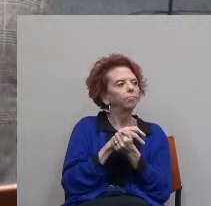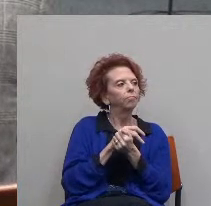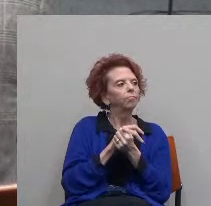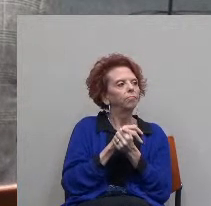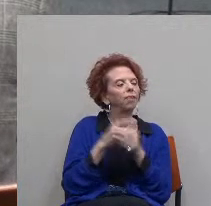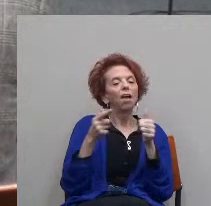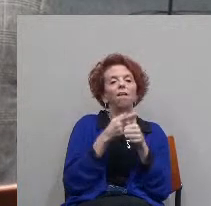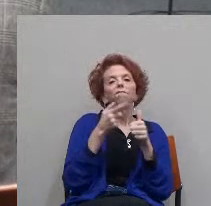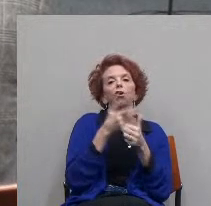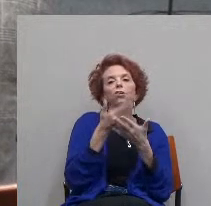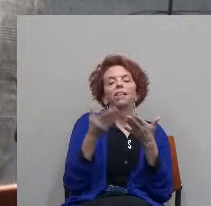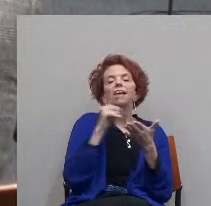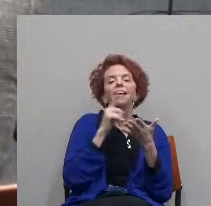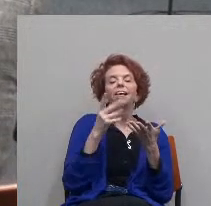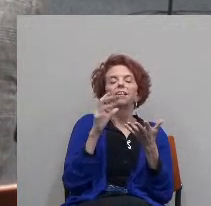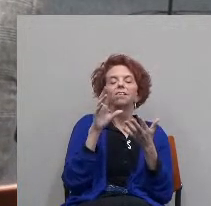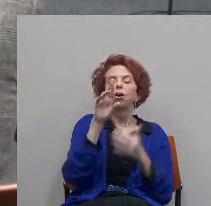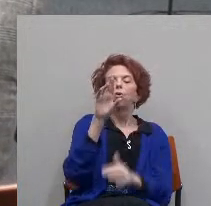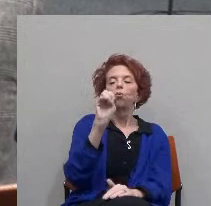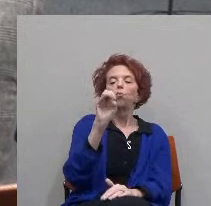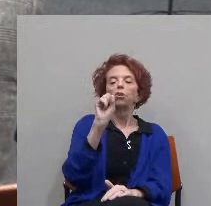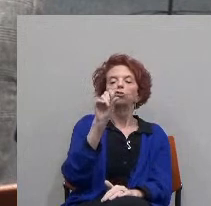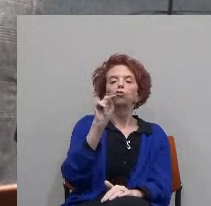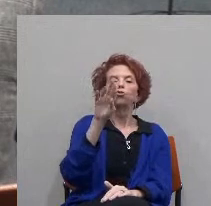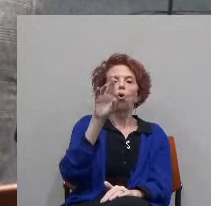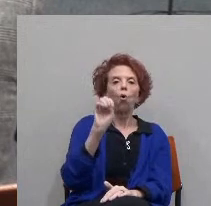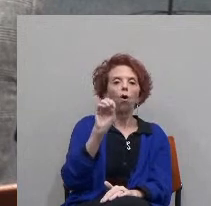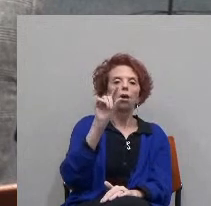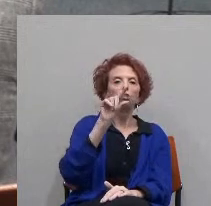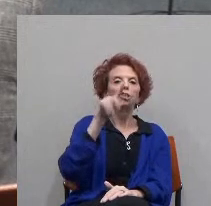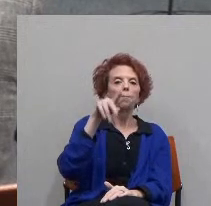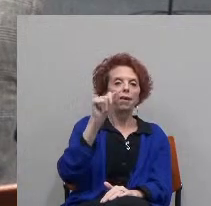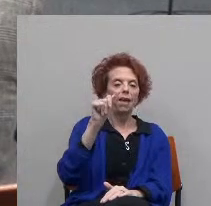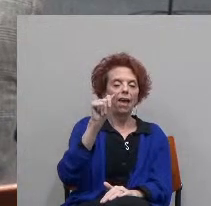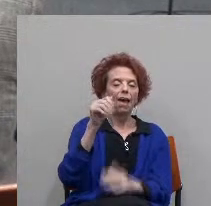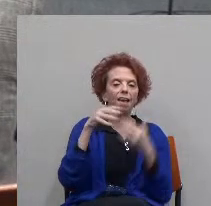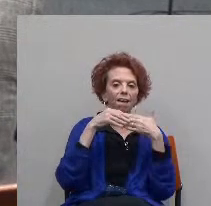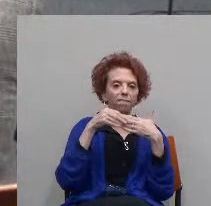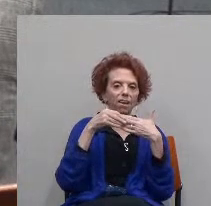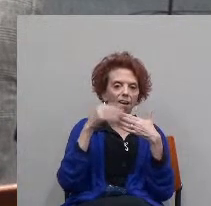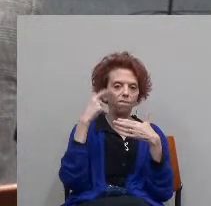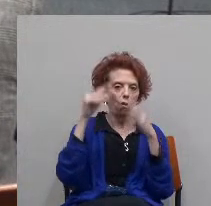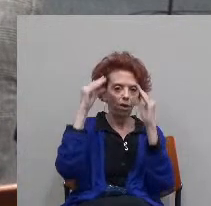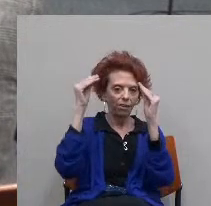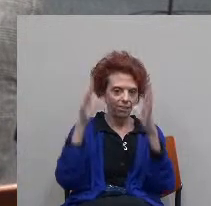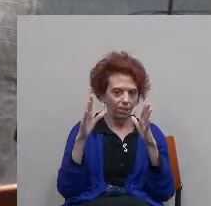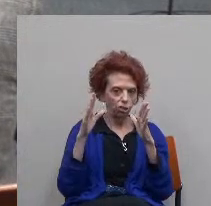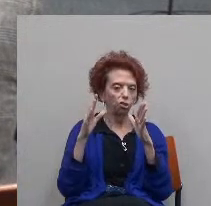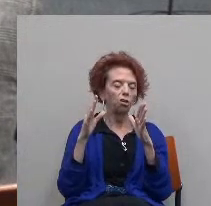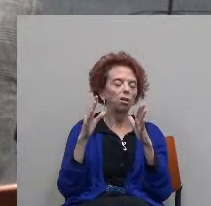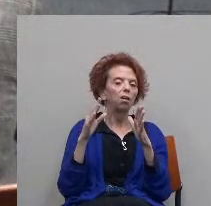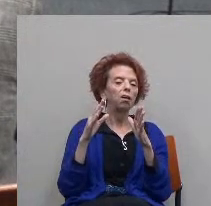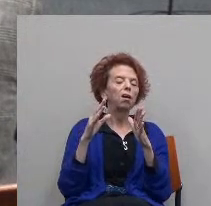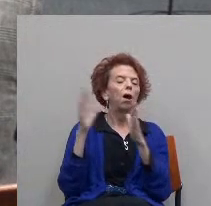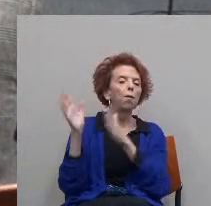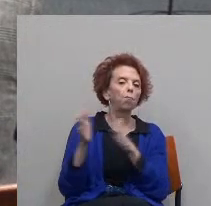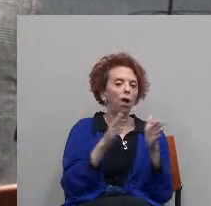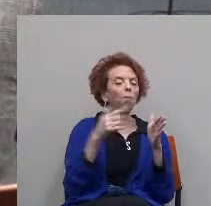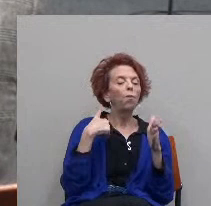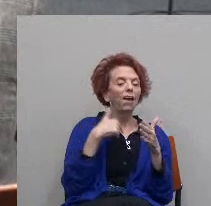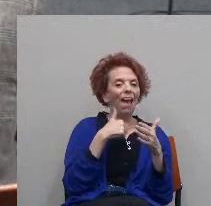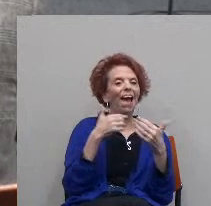The first thing that it does is restore the GPA flexibility for teacher prep programs. So Ms. Voce remembers this. We had a lengthy